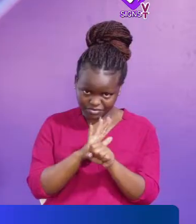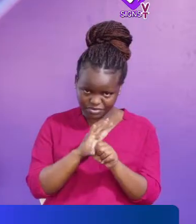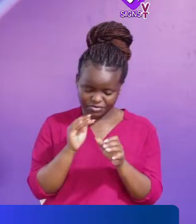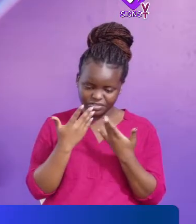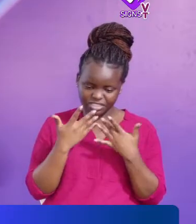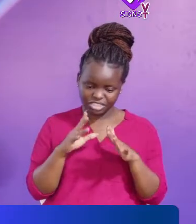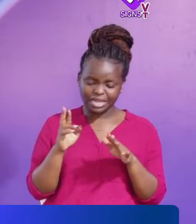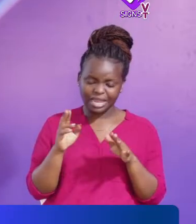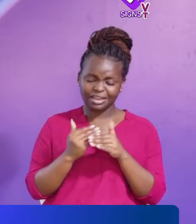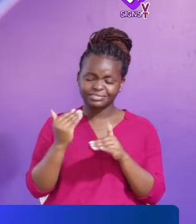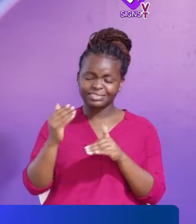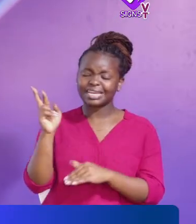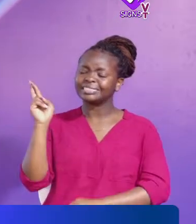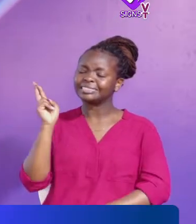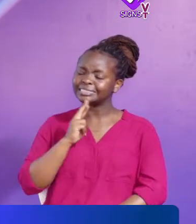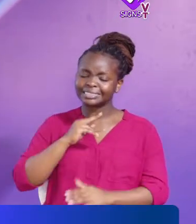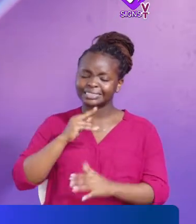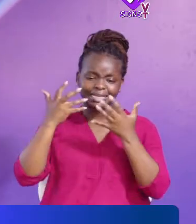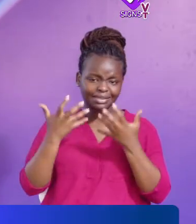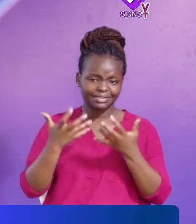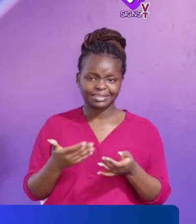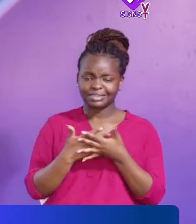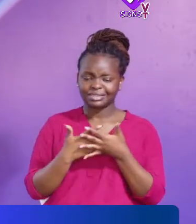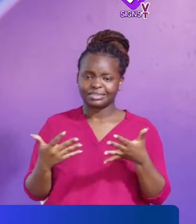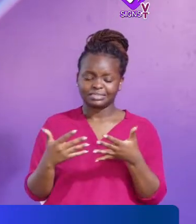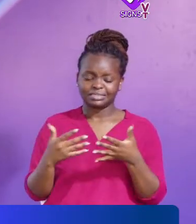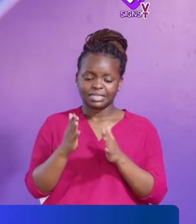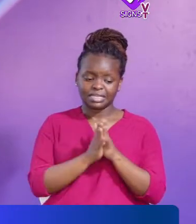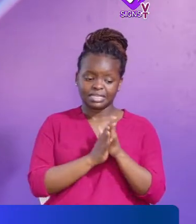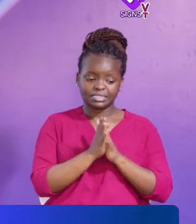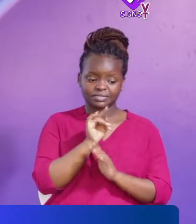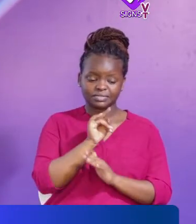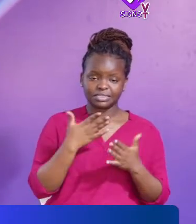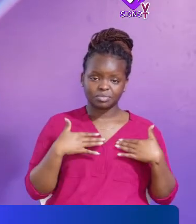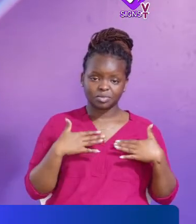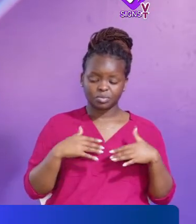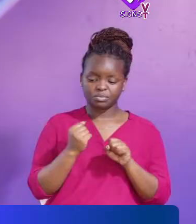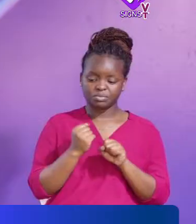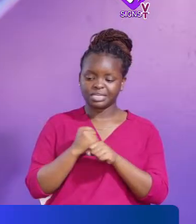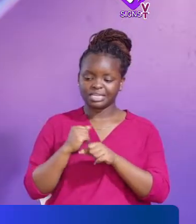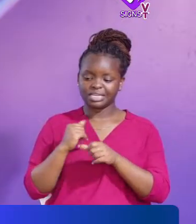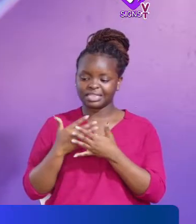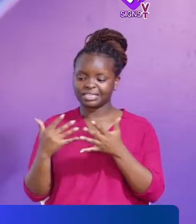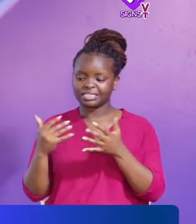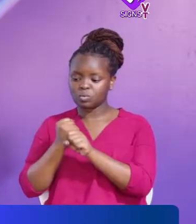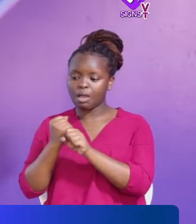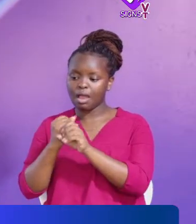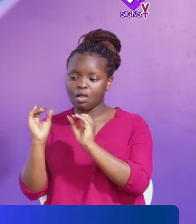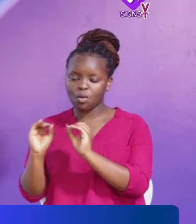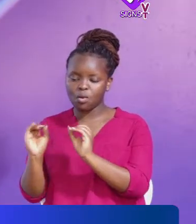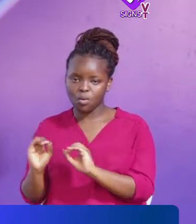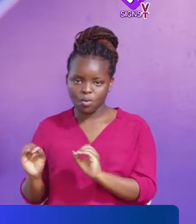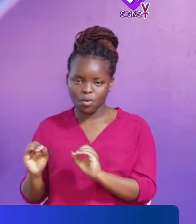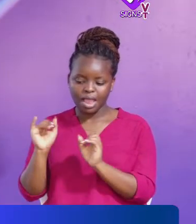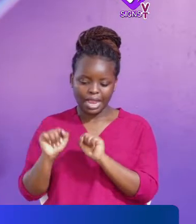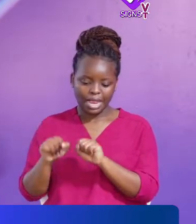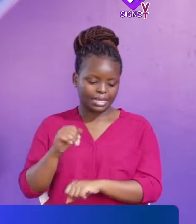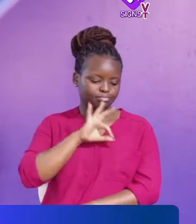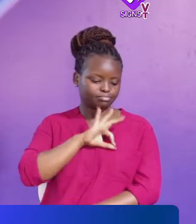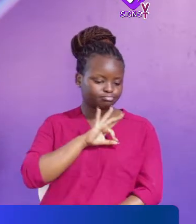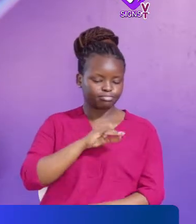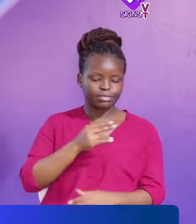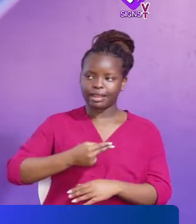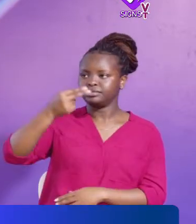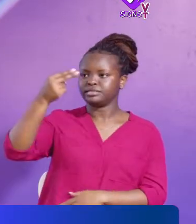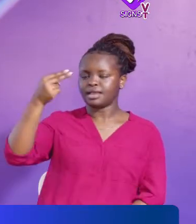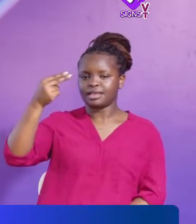much. So the interest of the people in these processes of making things not work so that they gain is very high. And